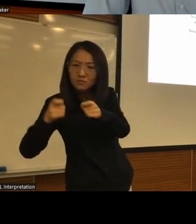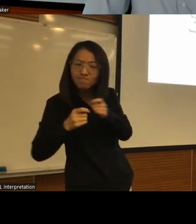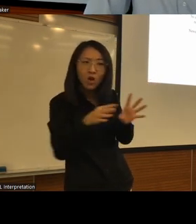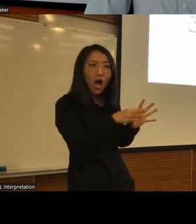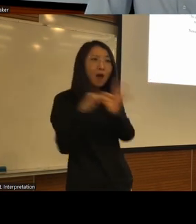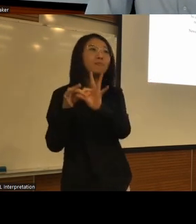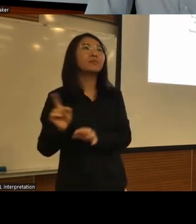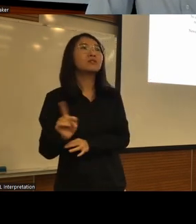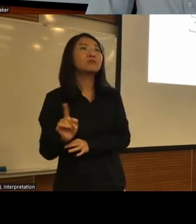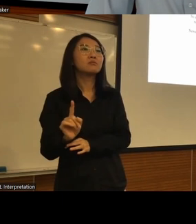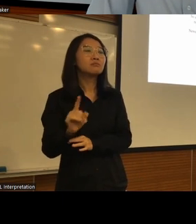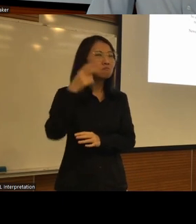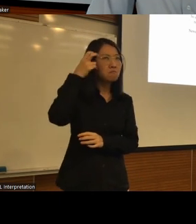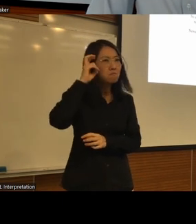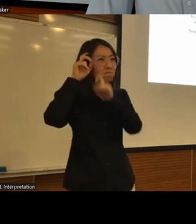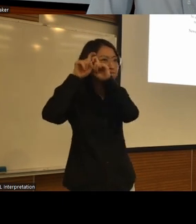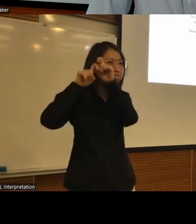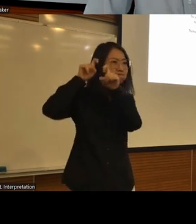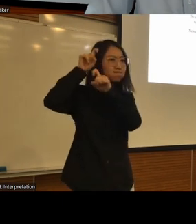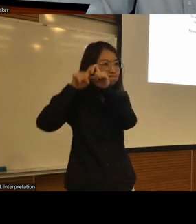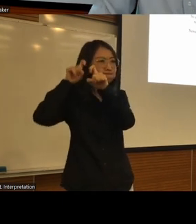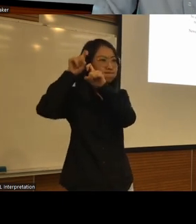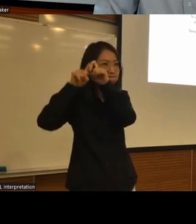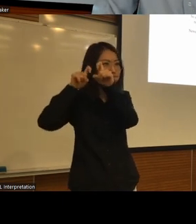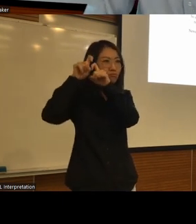that, this helps, presumably,